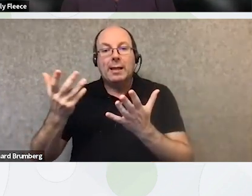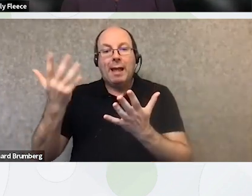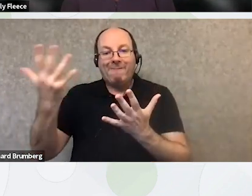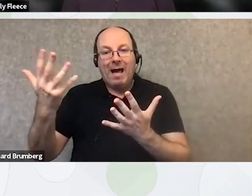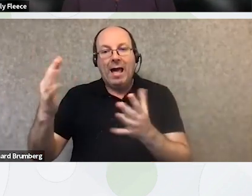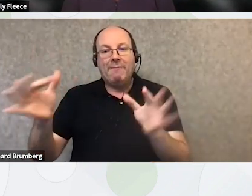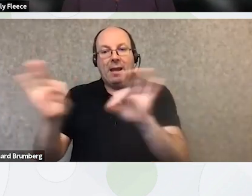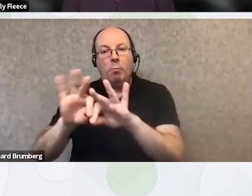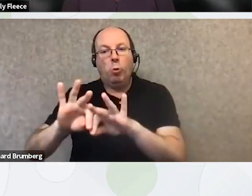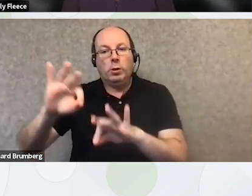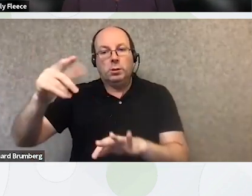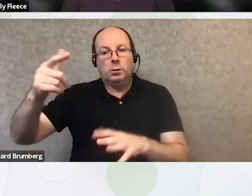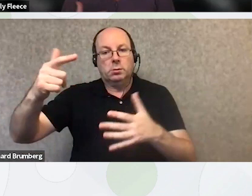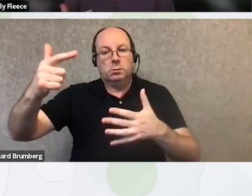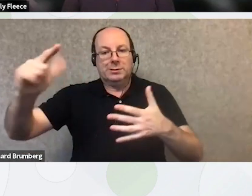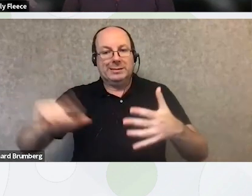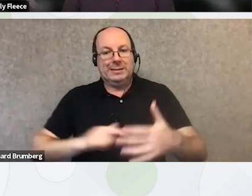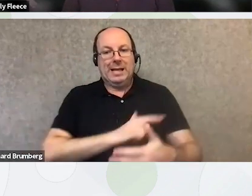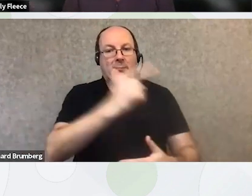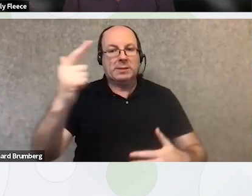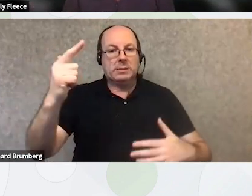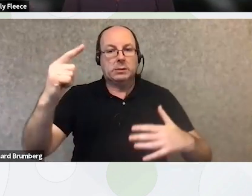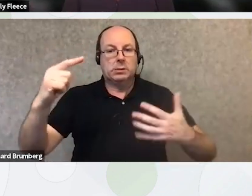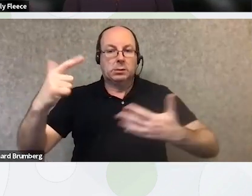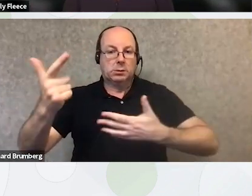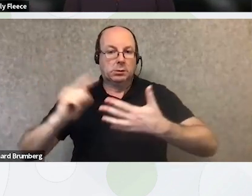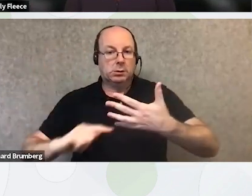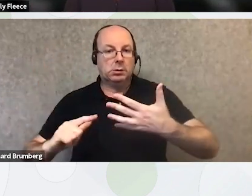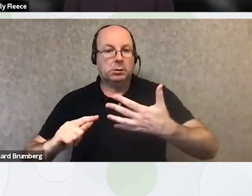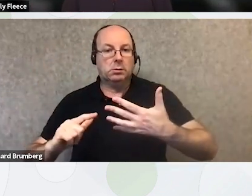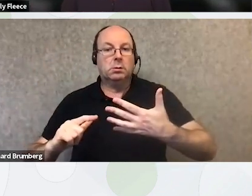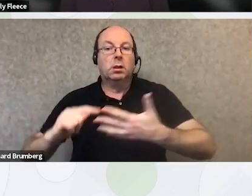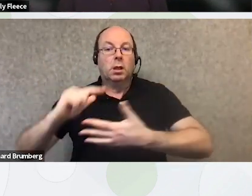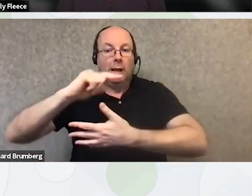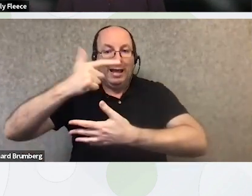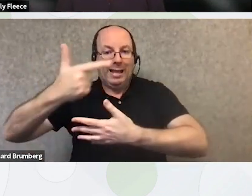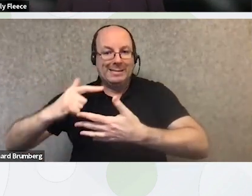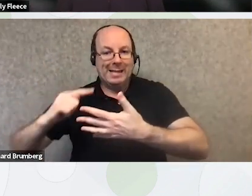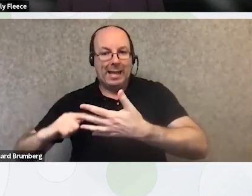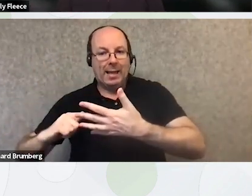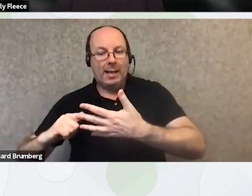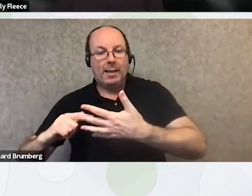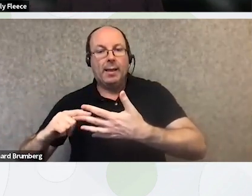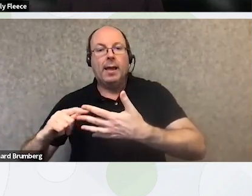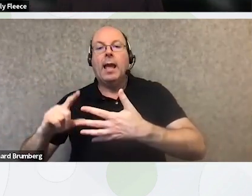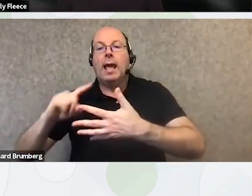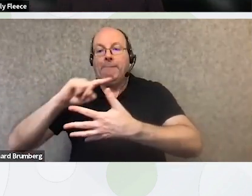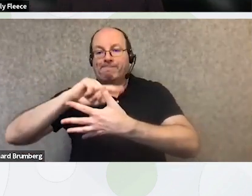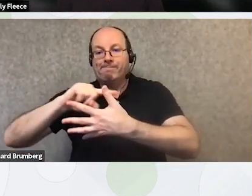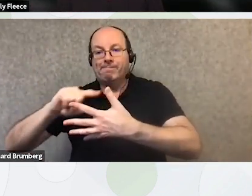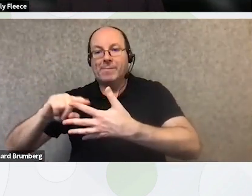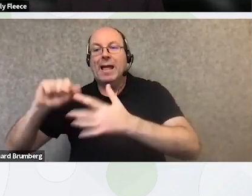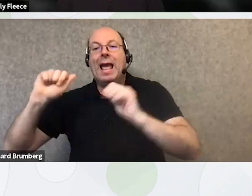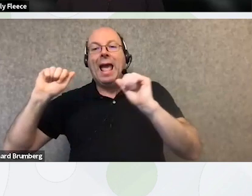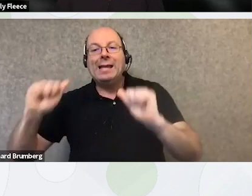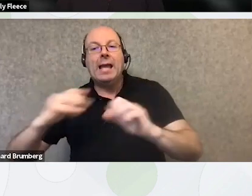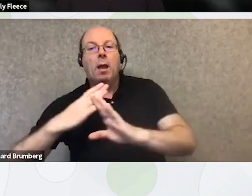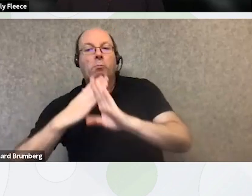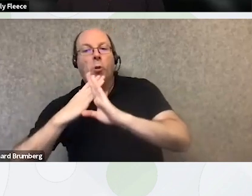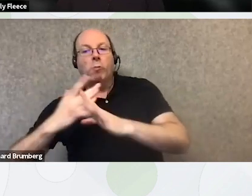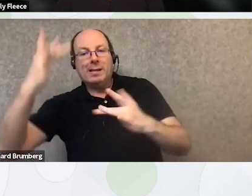So with any process that entails several steps, there are several opportunities to break this cycle of transmissibility with proper hand